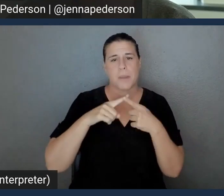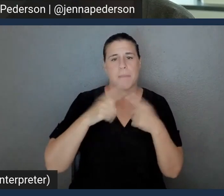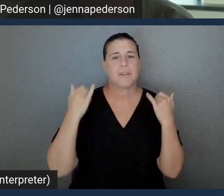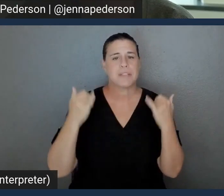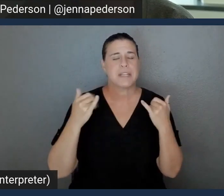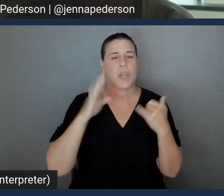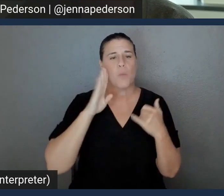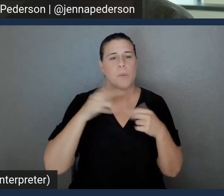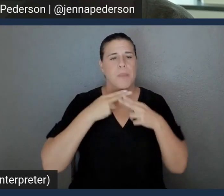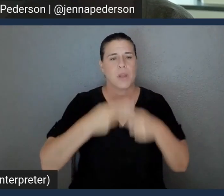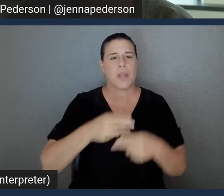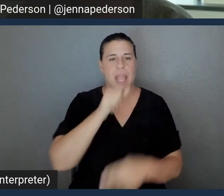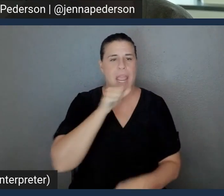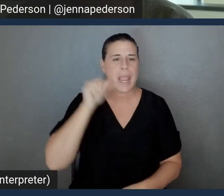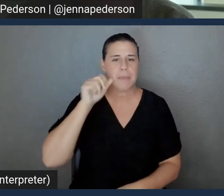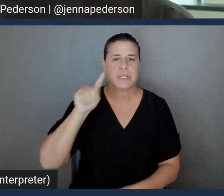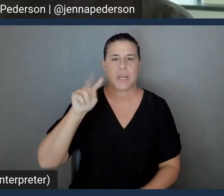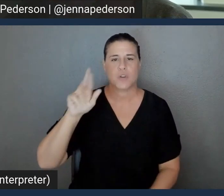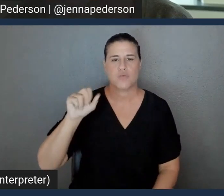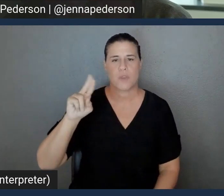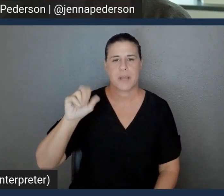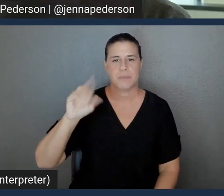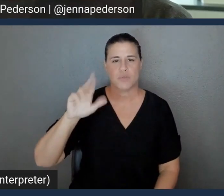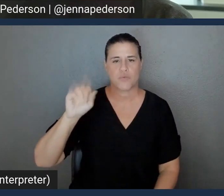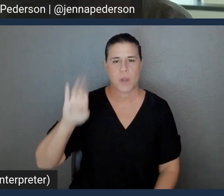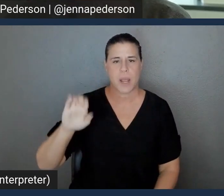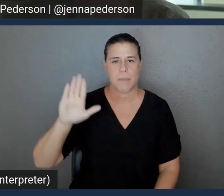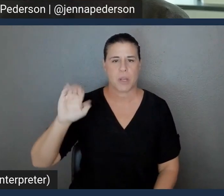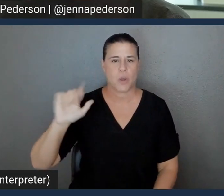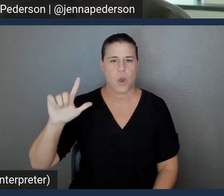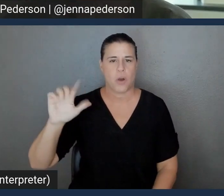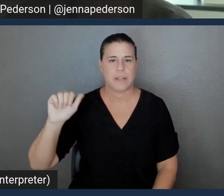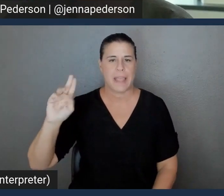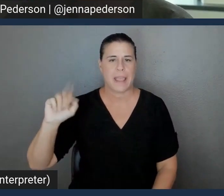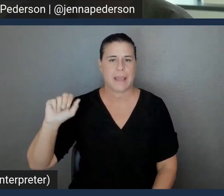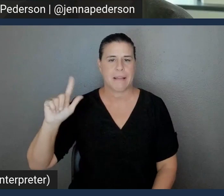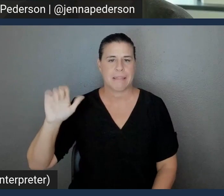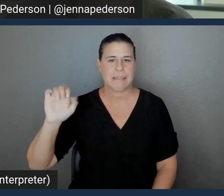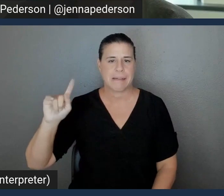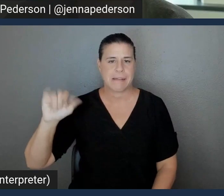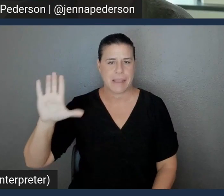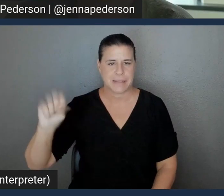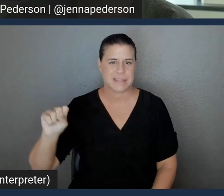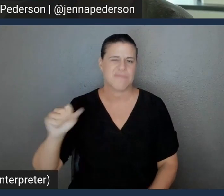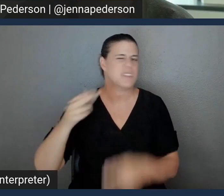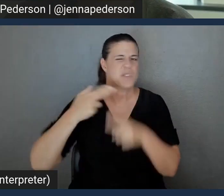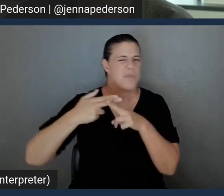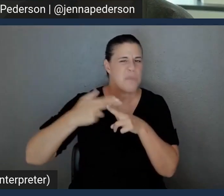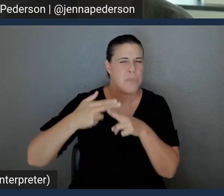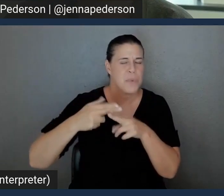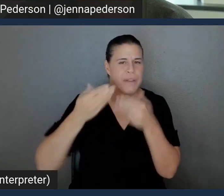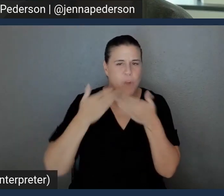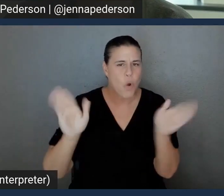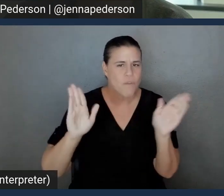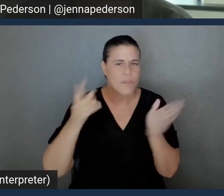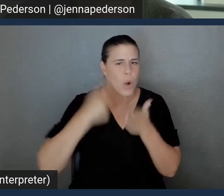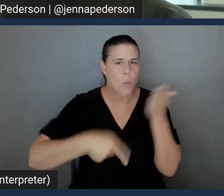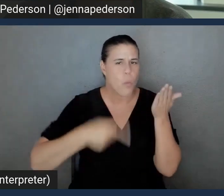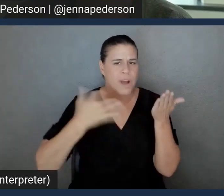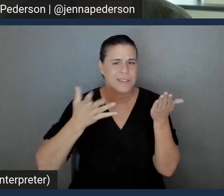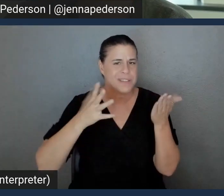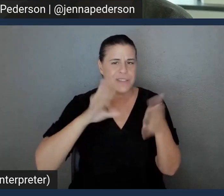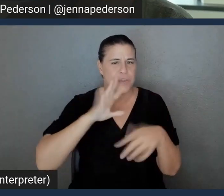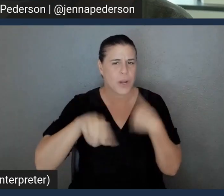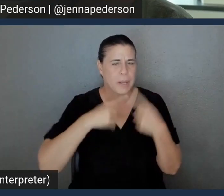today is called Amazon Transcribe Call Analytics. So let me just sort of like give you a brief overview about what is this all about,